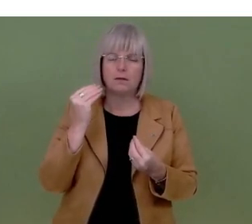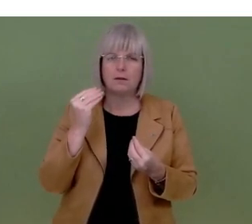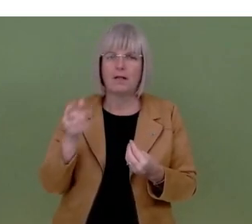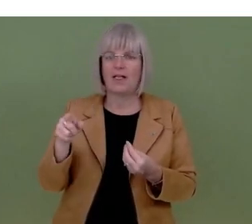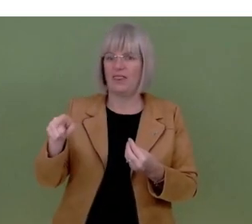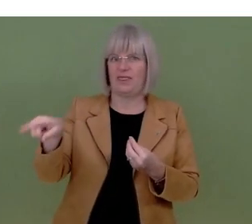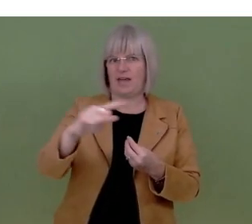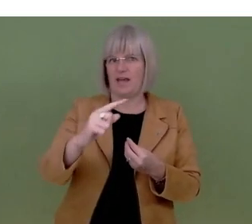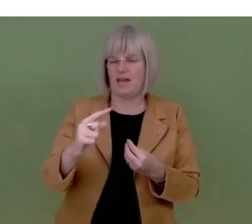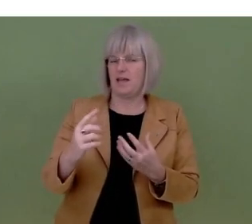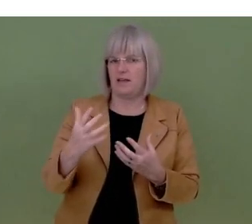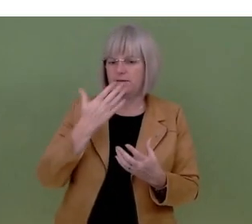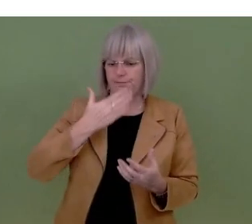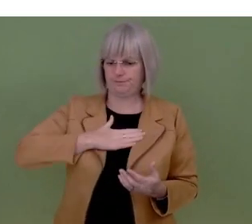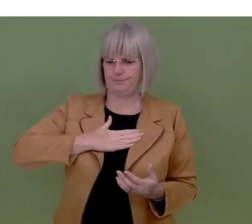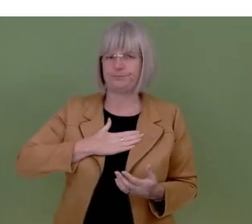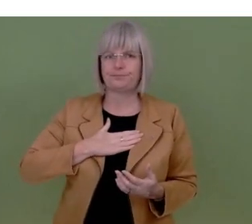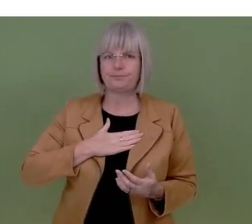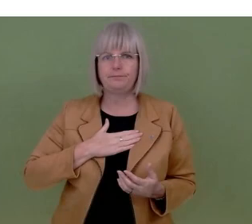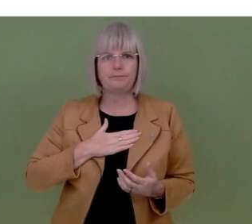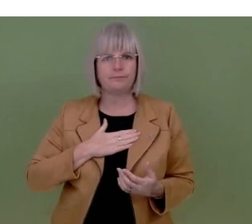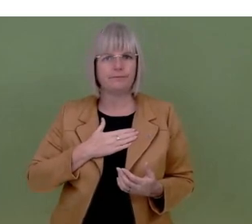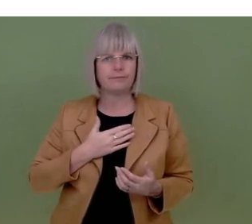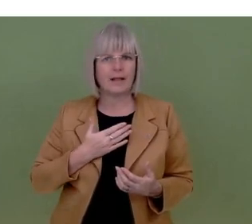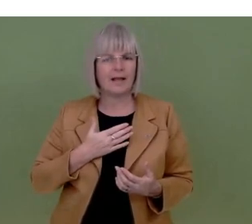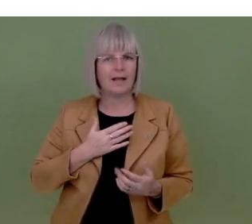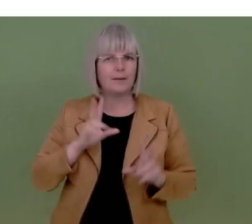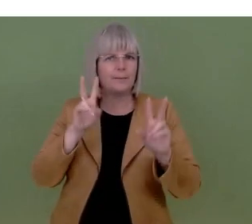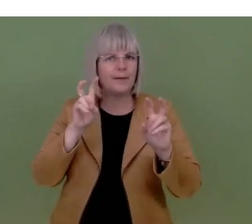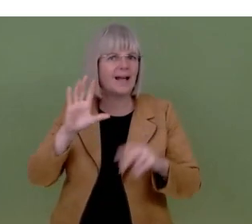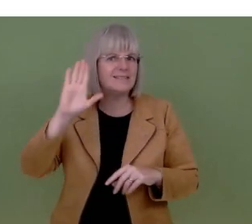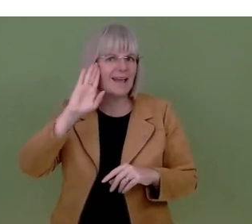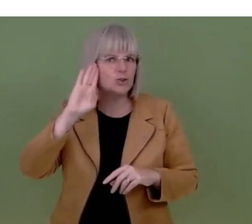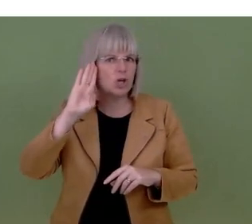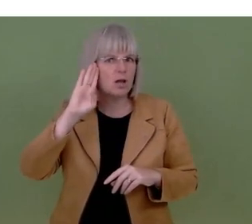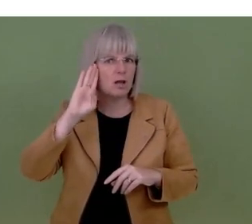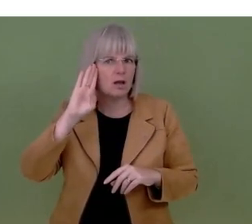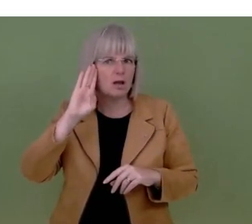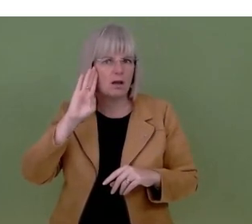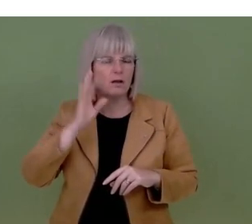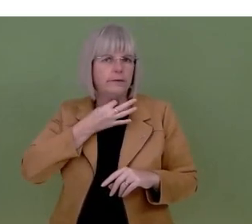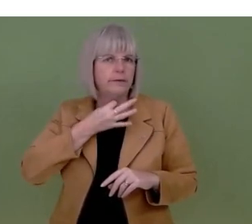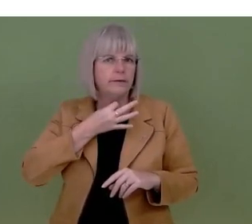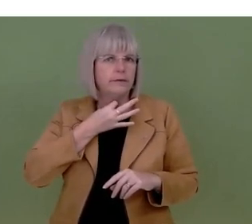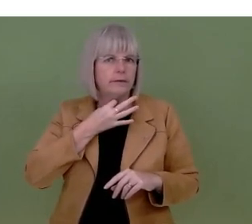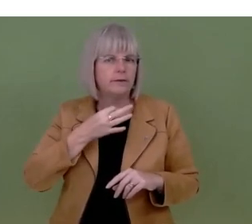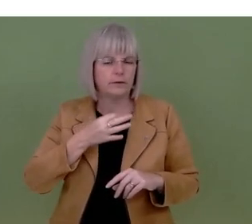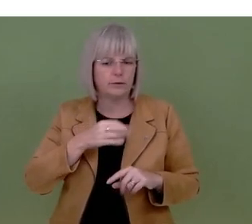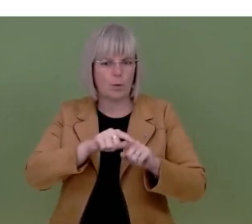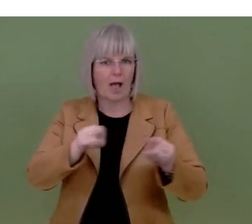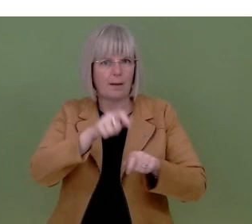being potentially a danger. I think that was a danger to other people on the ward, as well as maybe also to